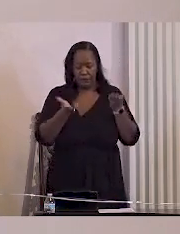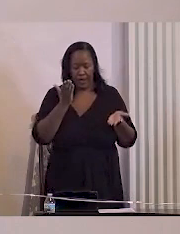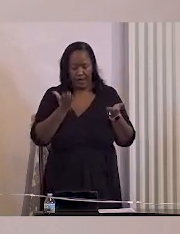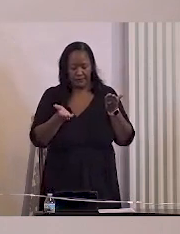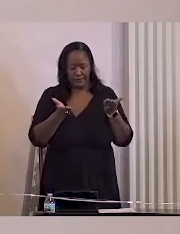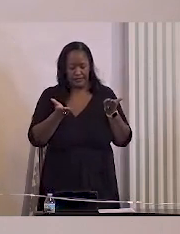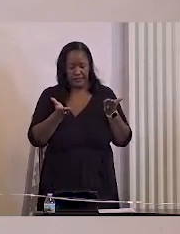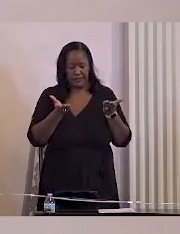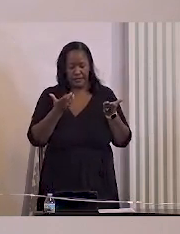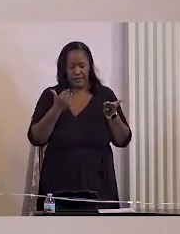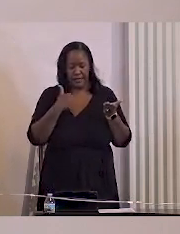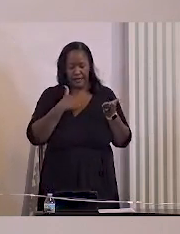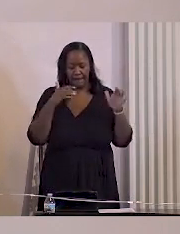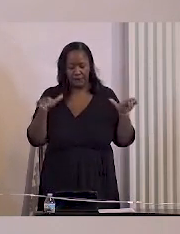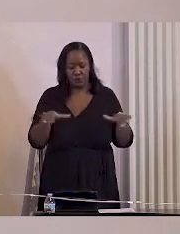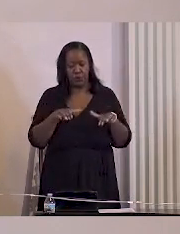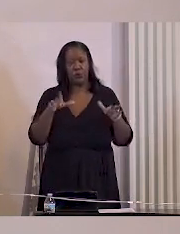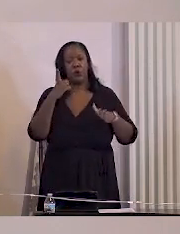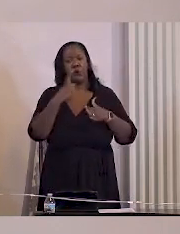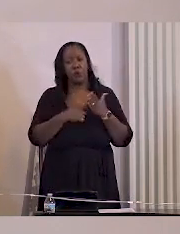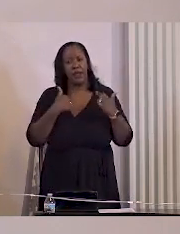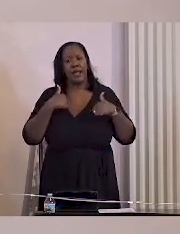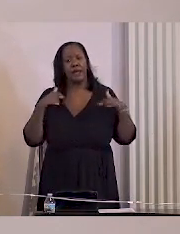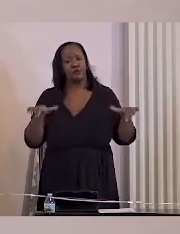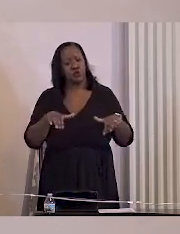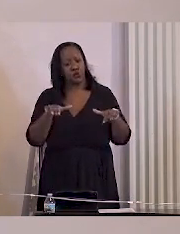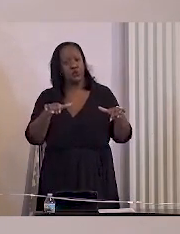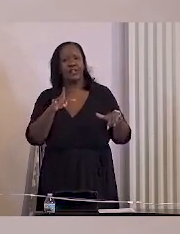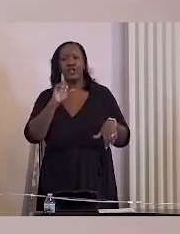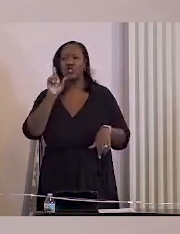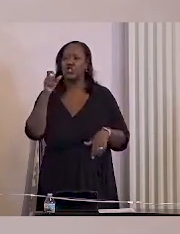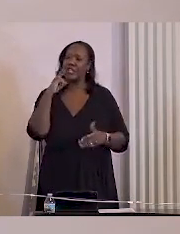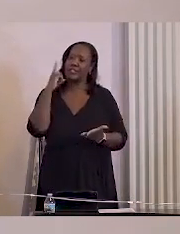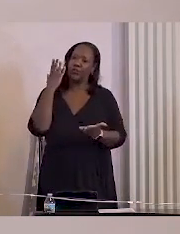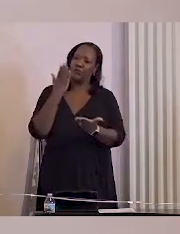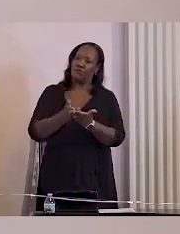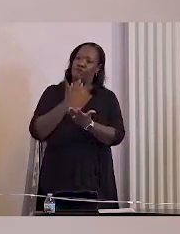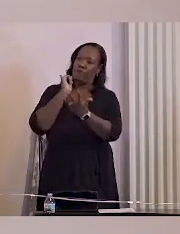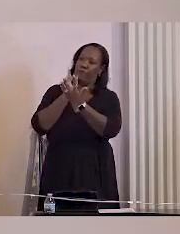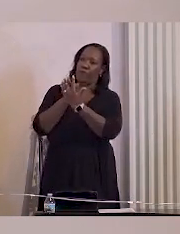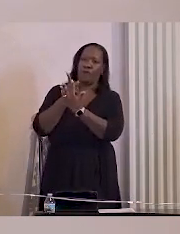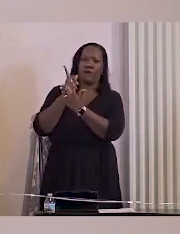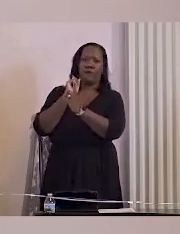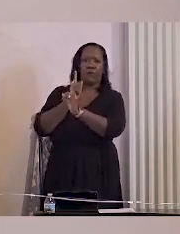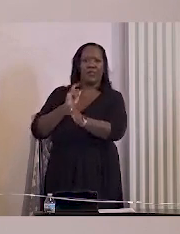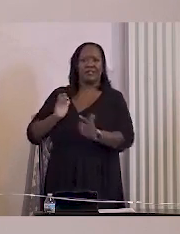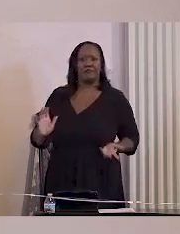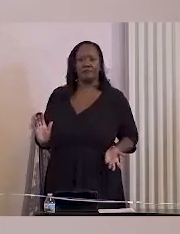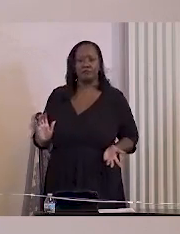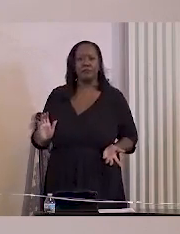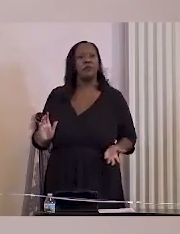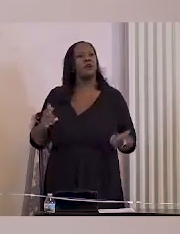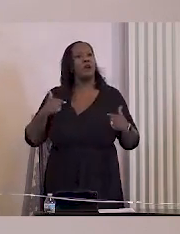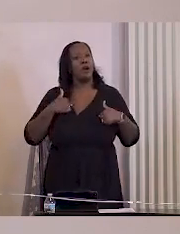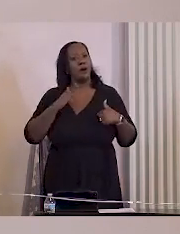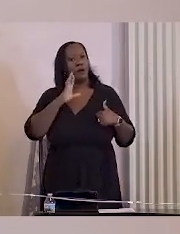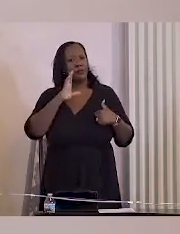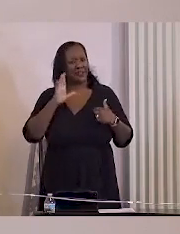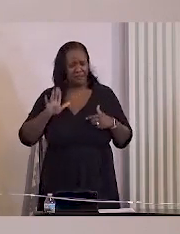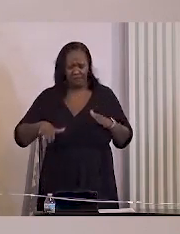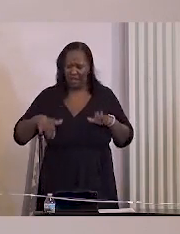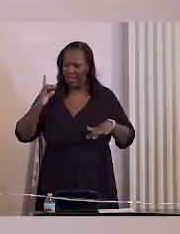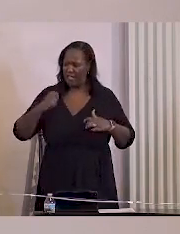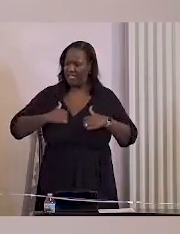Perhaps I am doing what I am doing just to prove a point, spending a lifetime to prove a